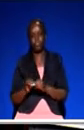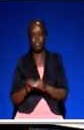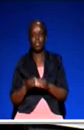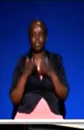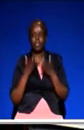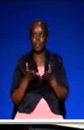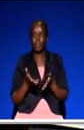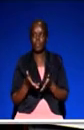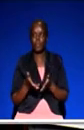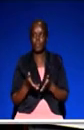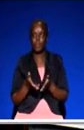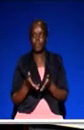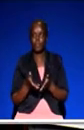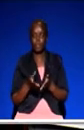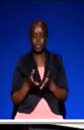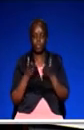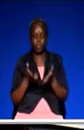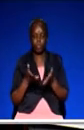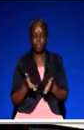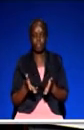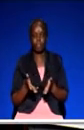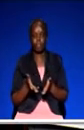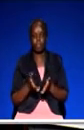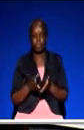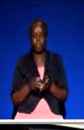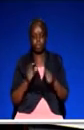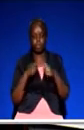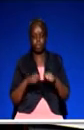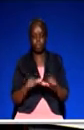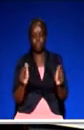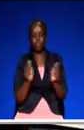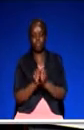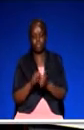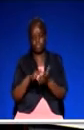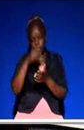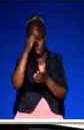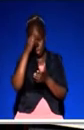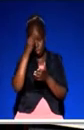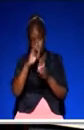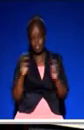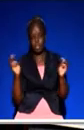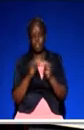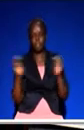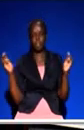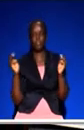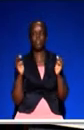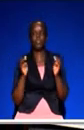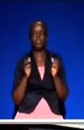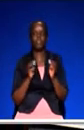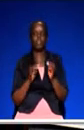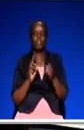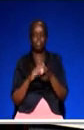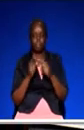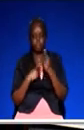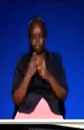this week or today, we will continue with the process of magnetization, and we will